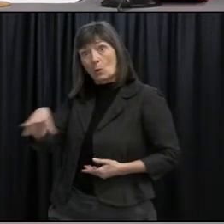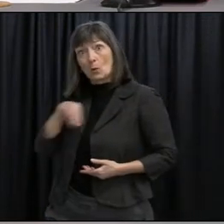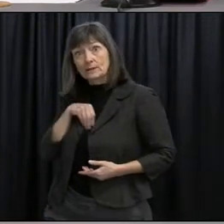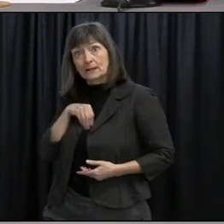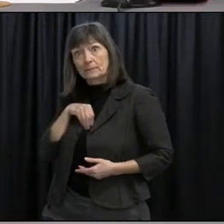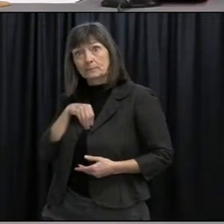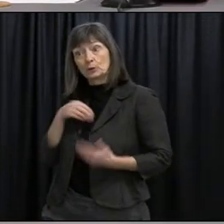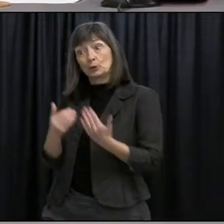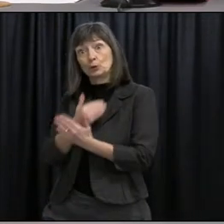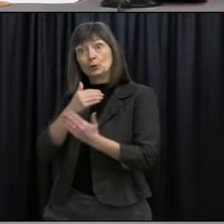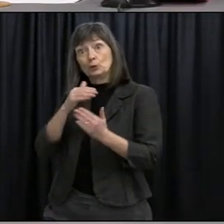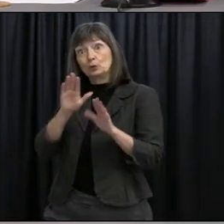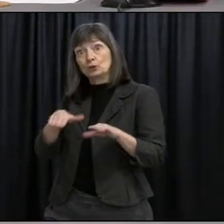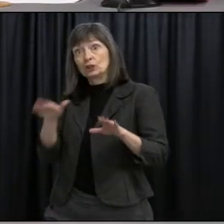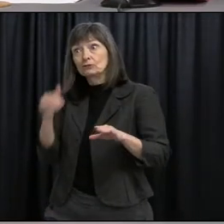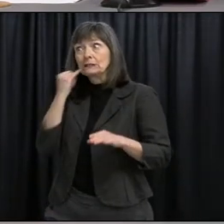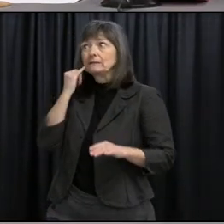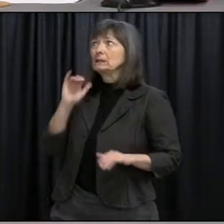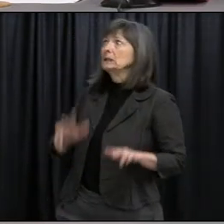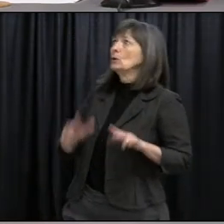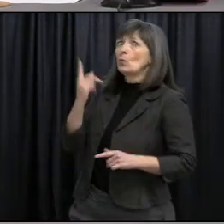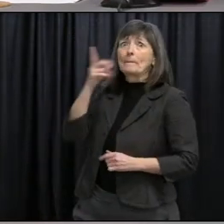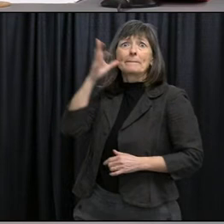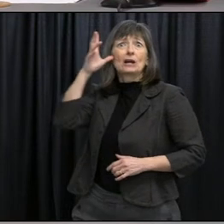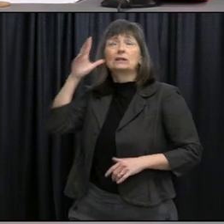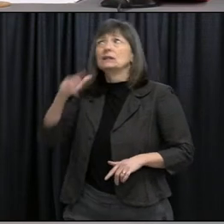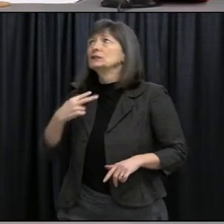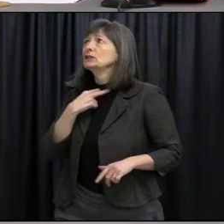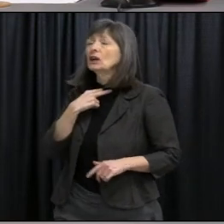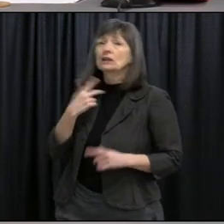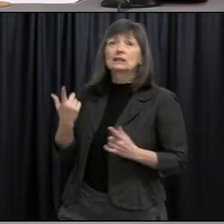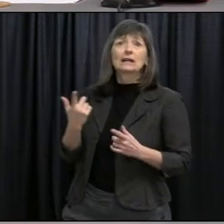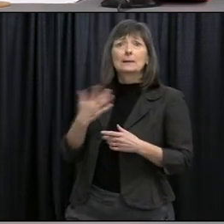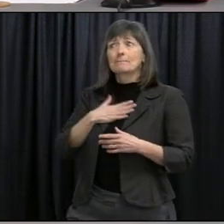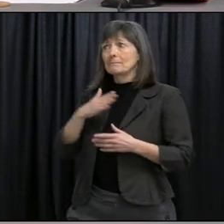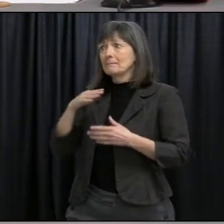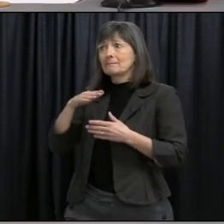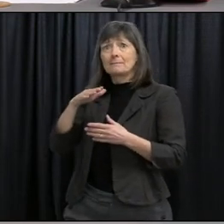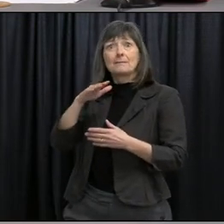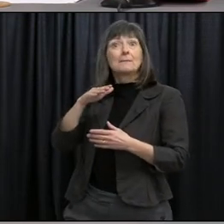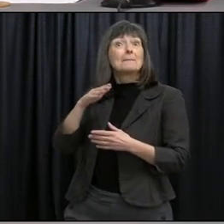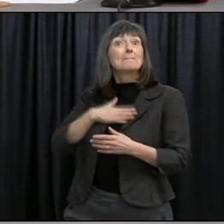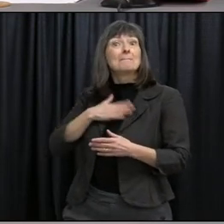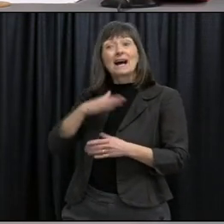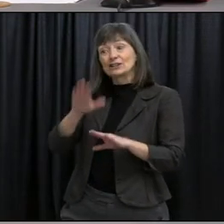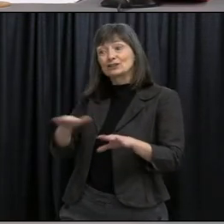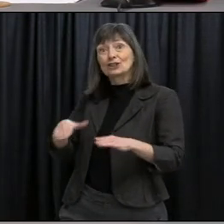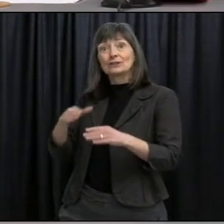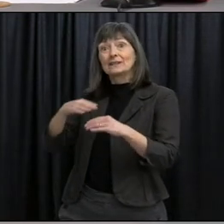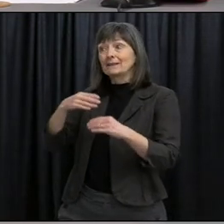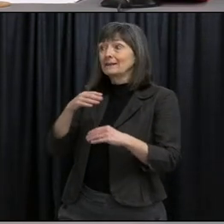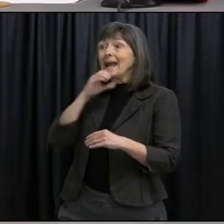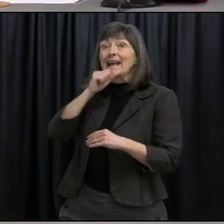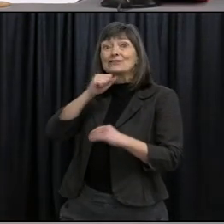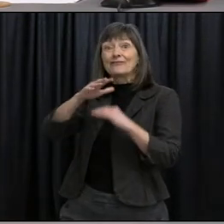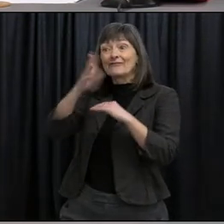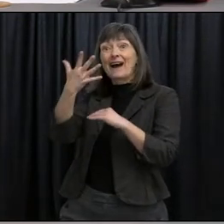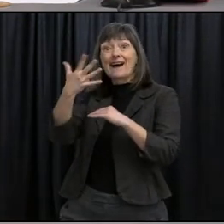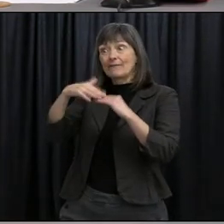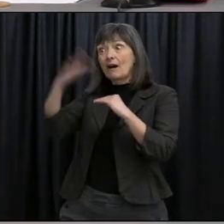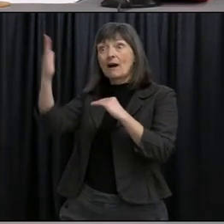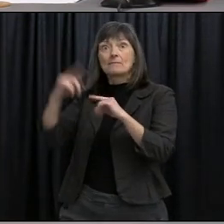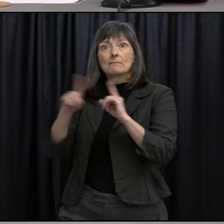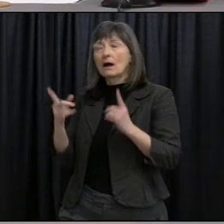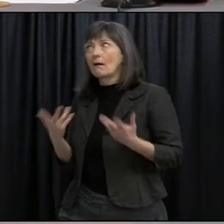new children if there's a parent out there that's totally lost without childcare? Because I know there are some parents who work flexible schedules to cover